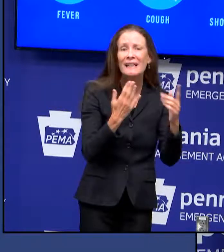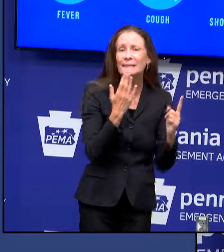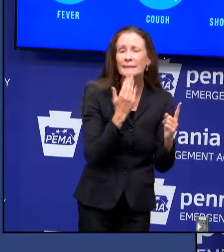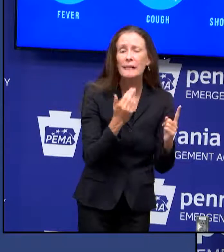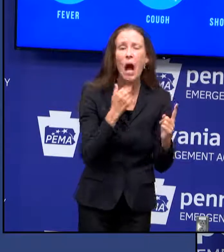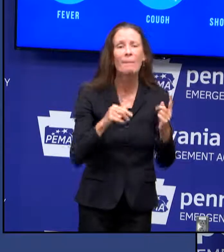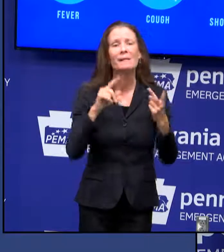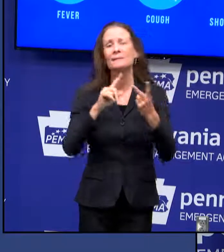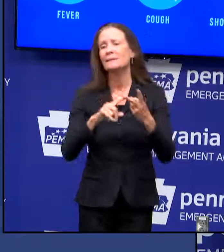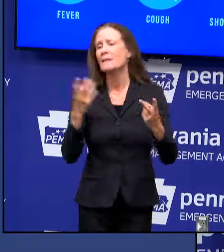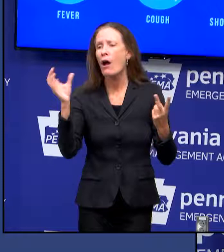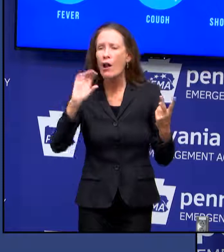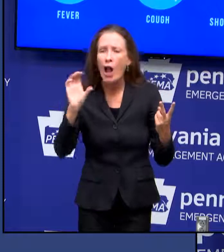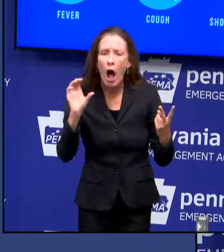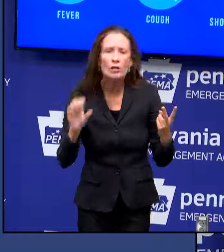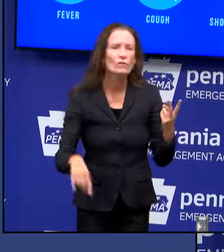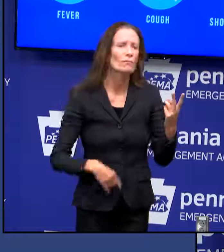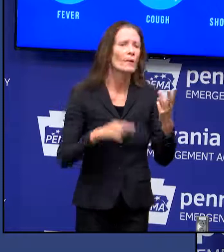offering